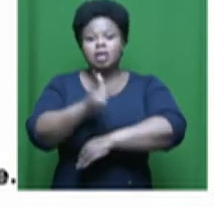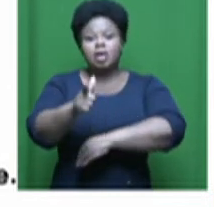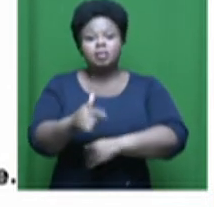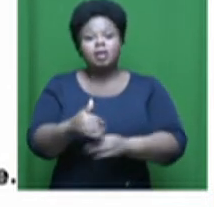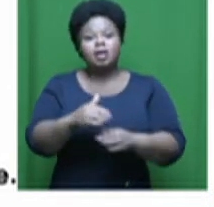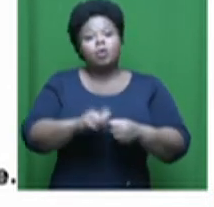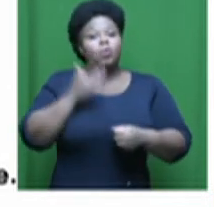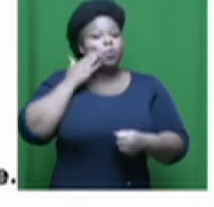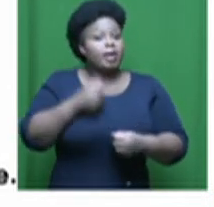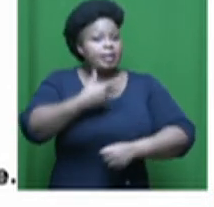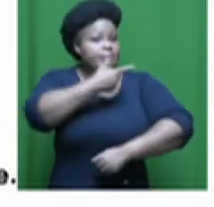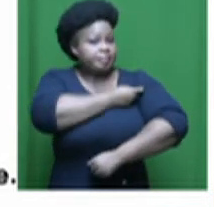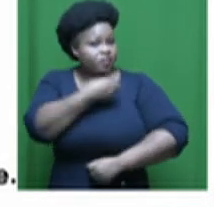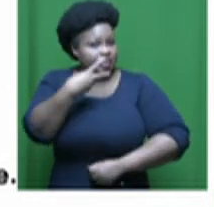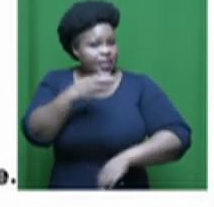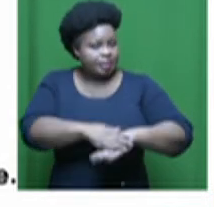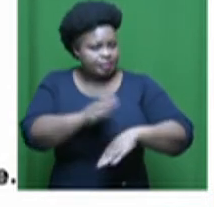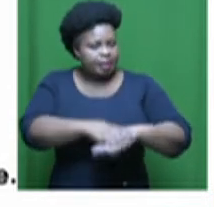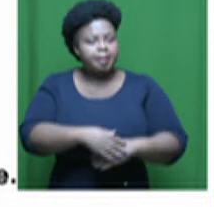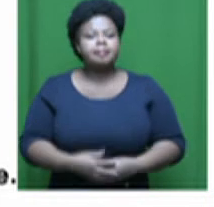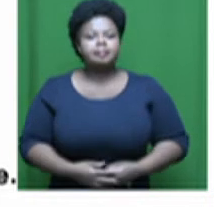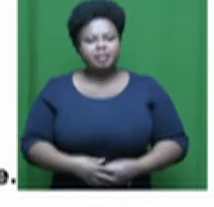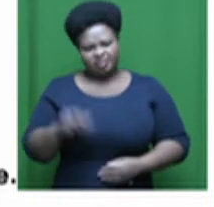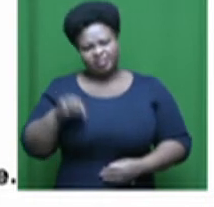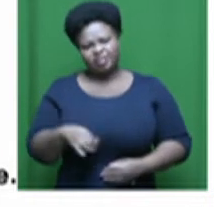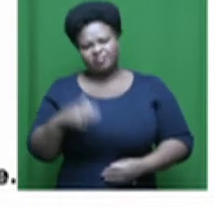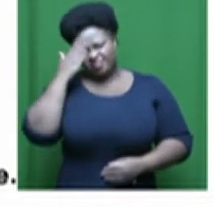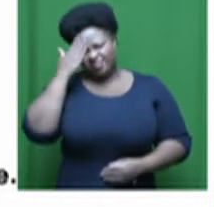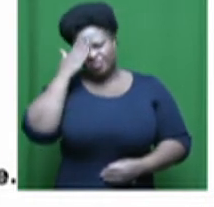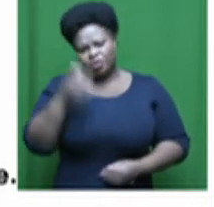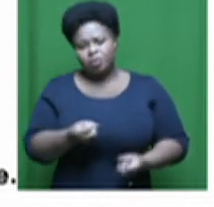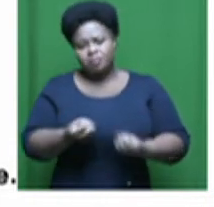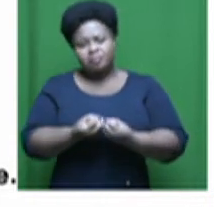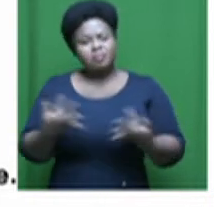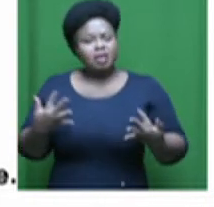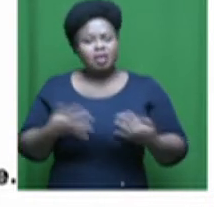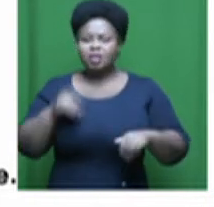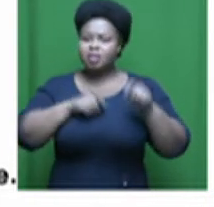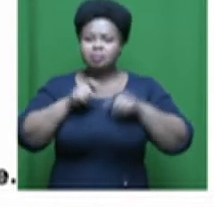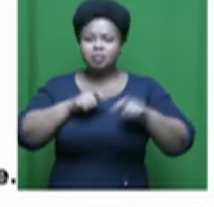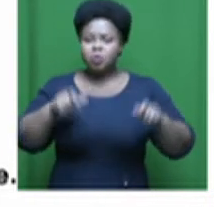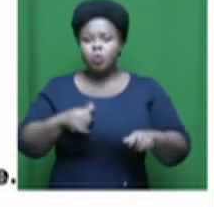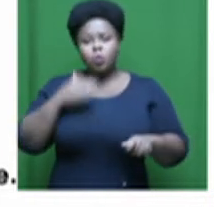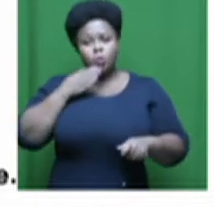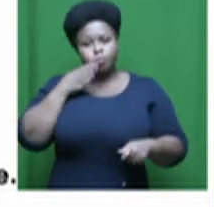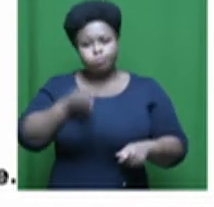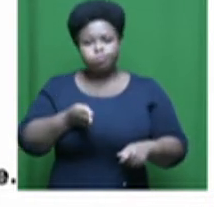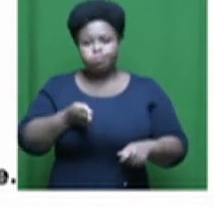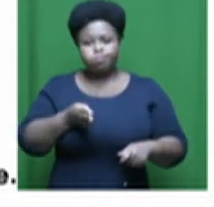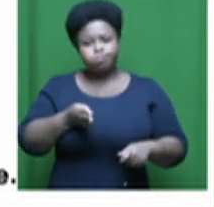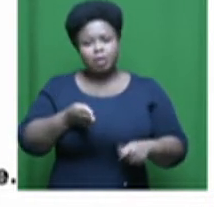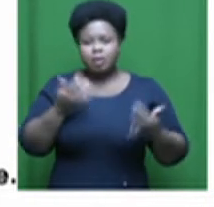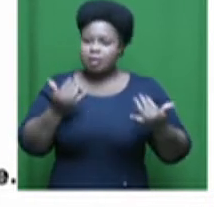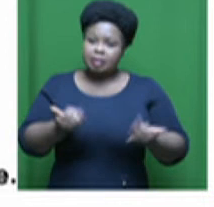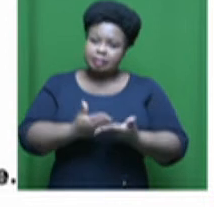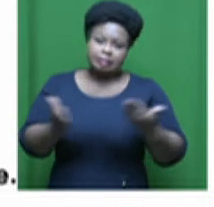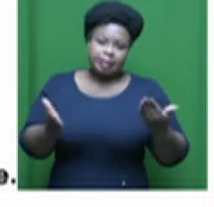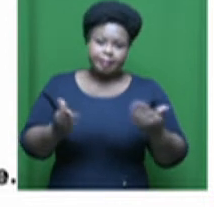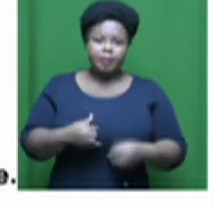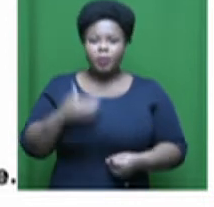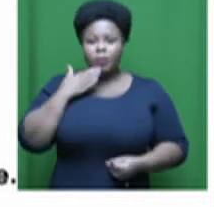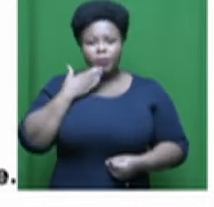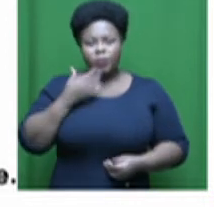of the vaccine. So I do appreciate that we've got a number of members of the public on this call, as well as other people who might not be in the